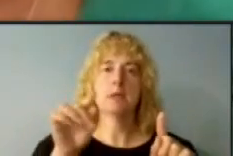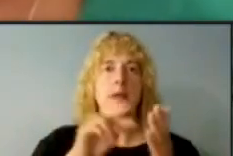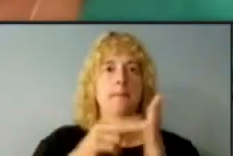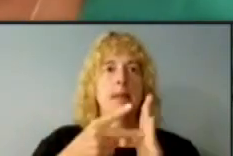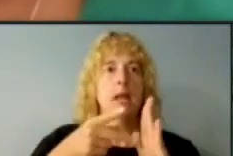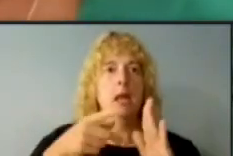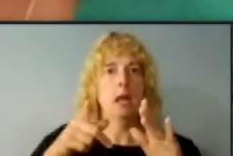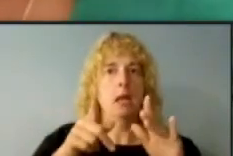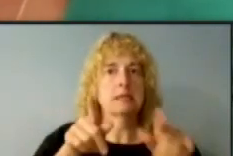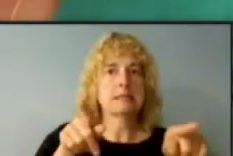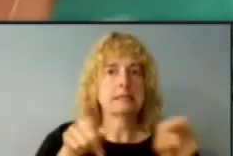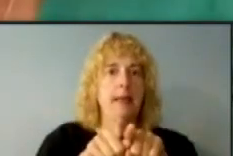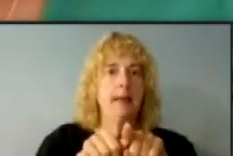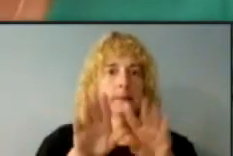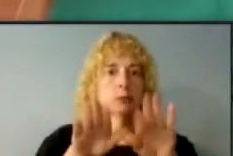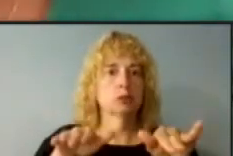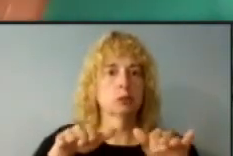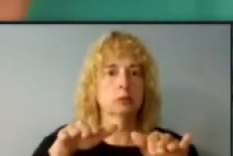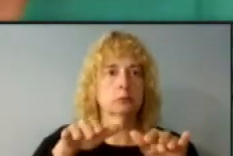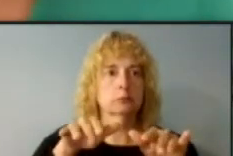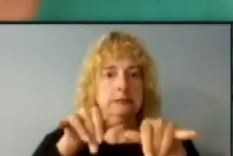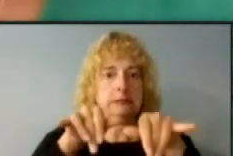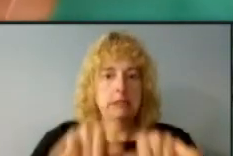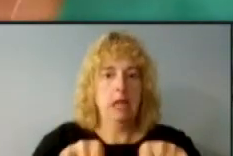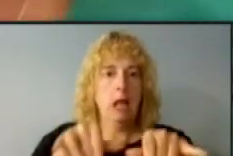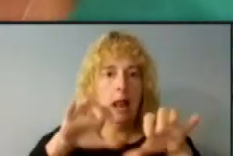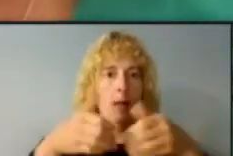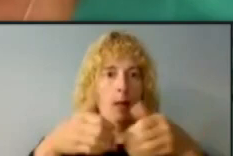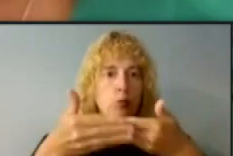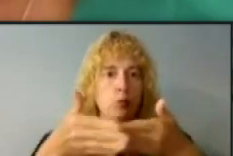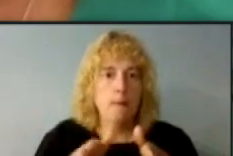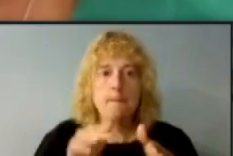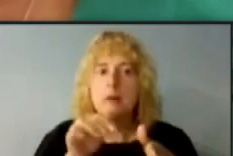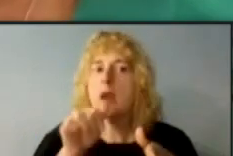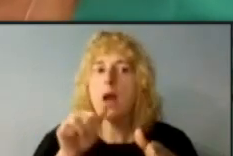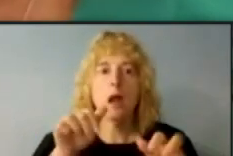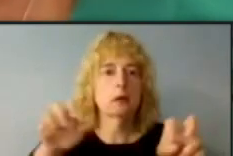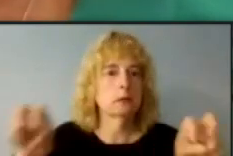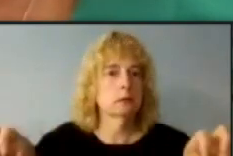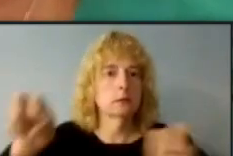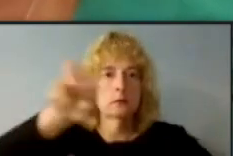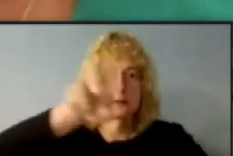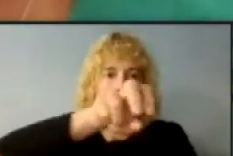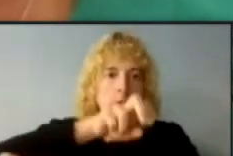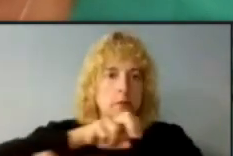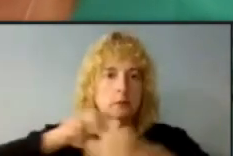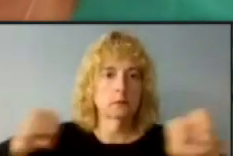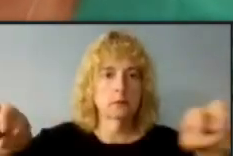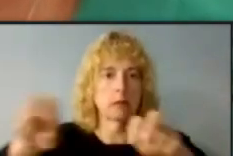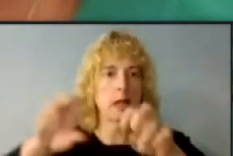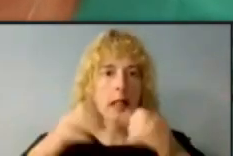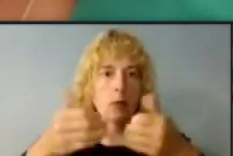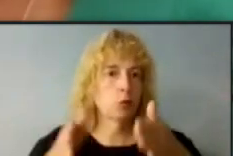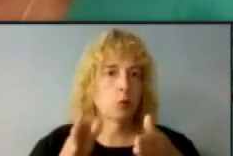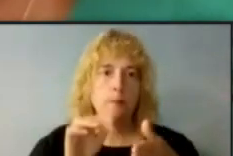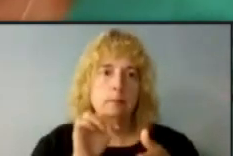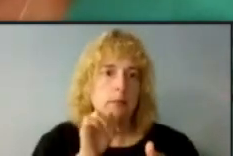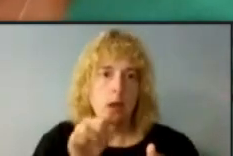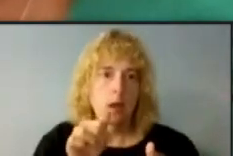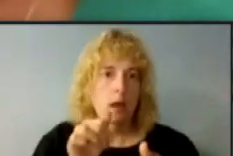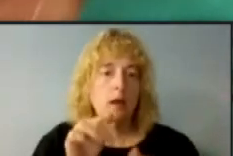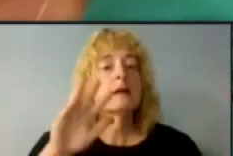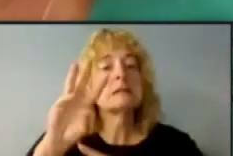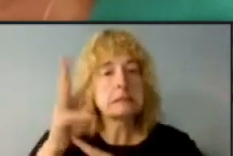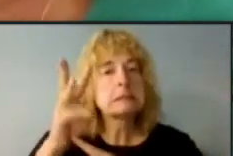day. They're not changing classes at all. And so that was decided, and we spent a lot of time talking about who should